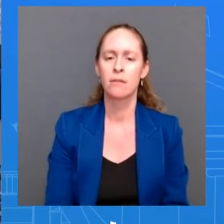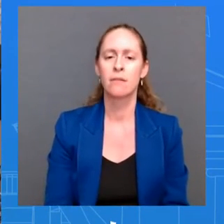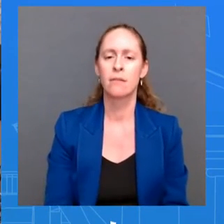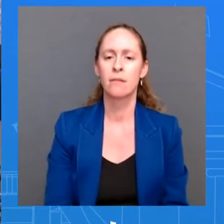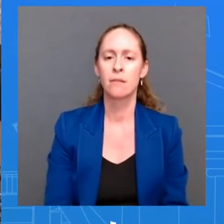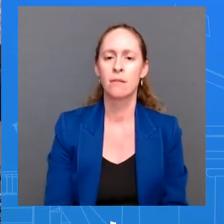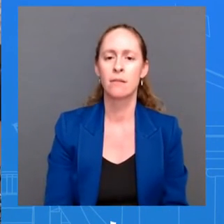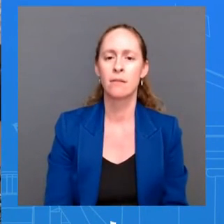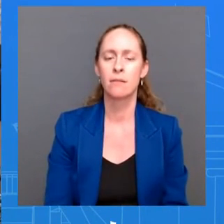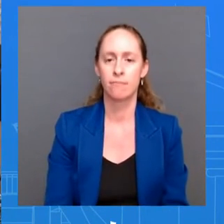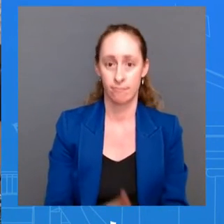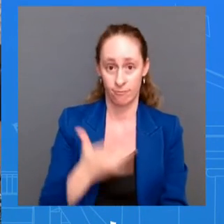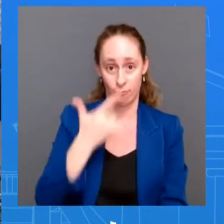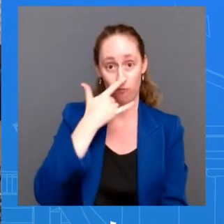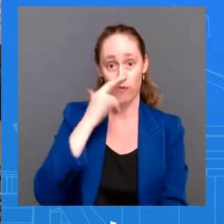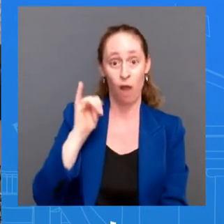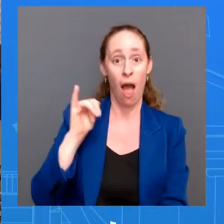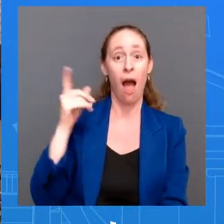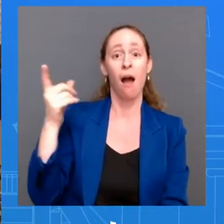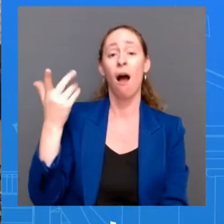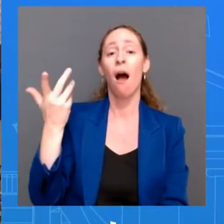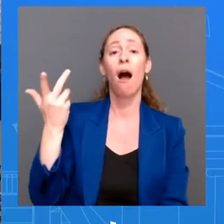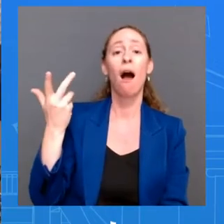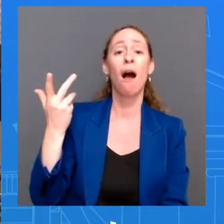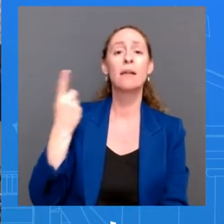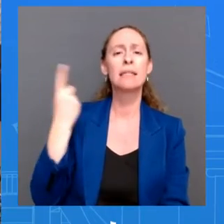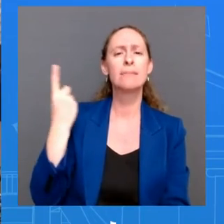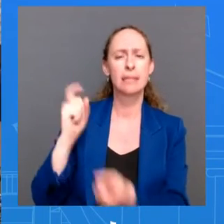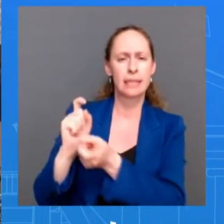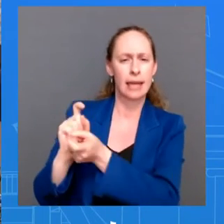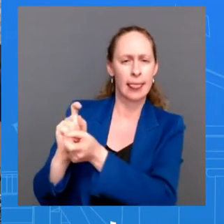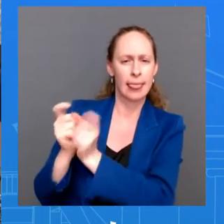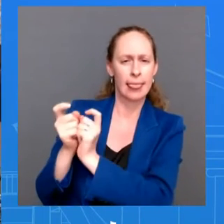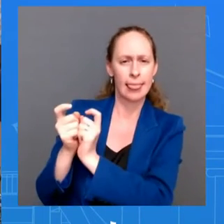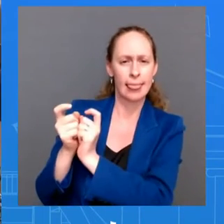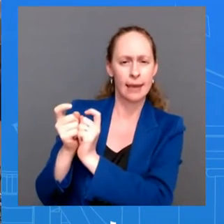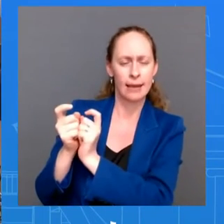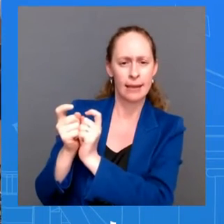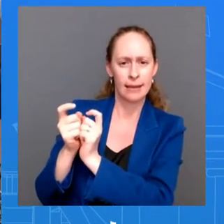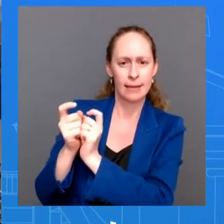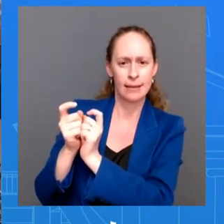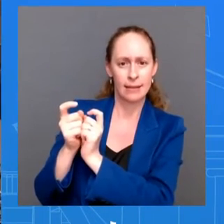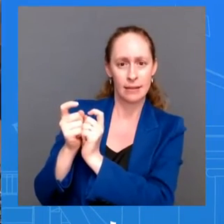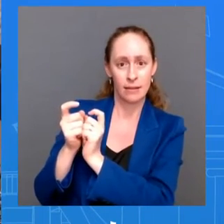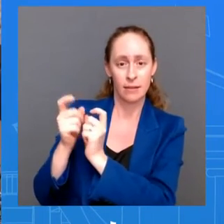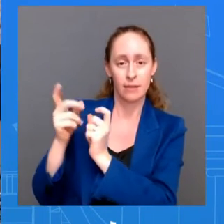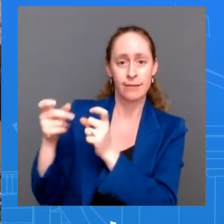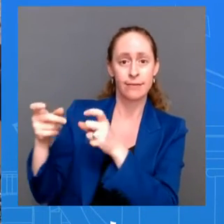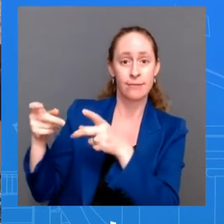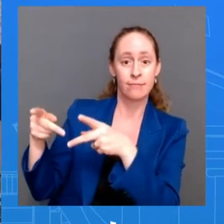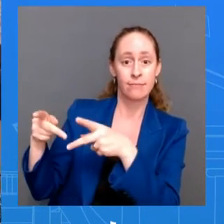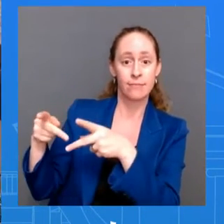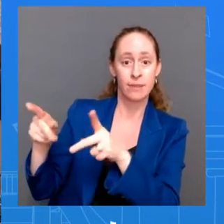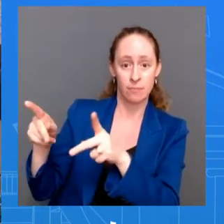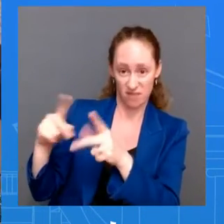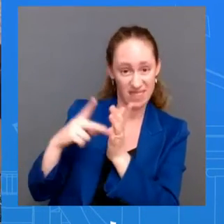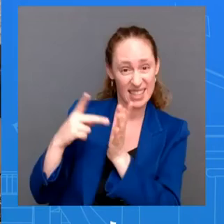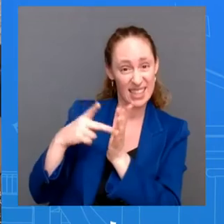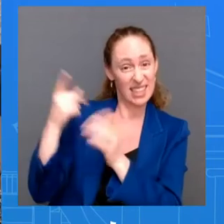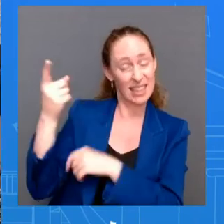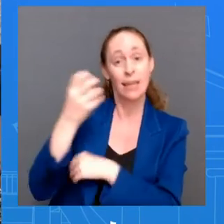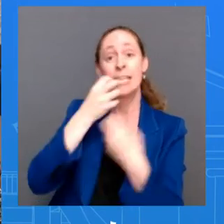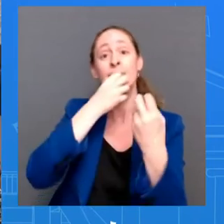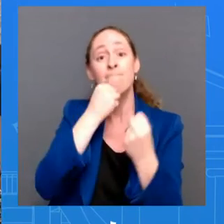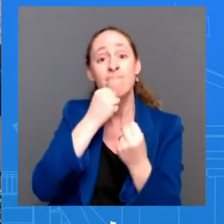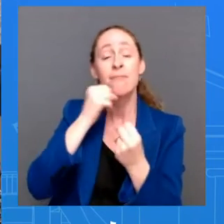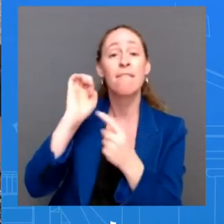for gutting our most foundational environmental and public health protections. So just what's your message to environmentalist leaders in your own party who are